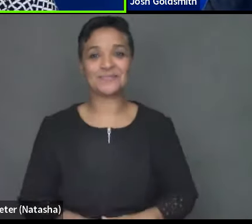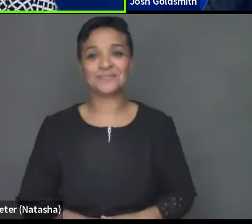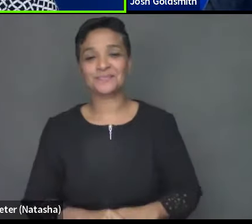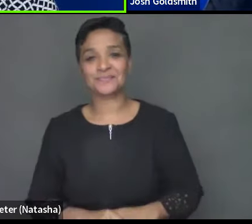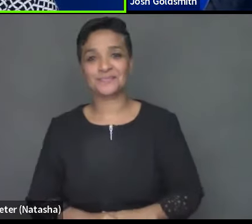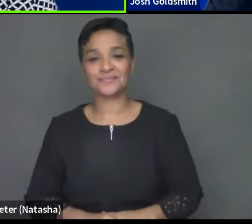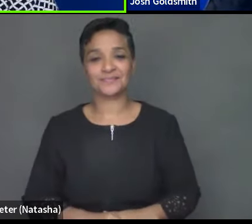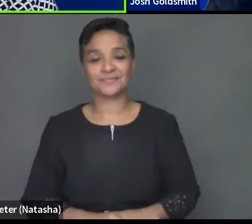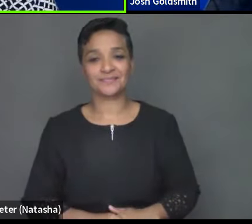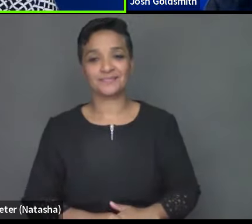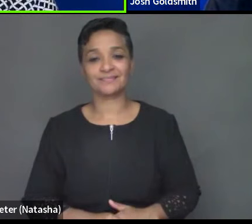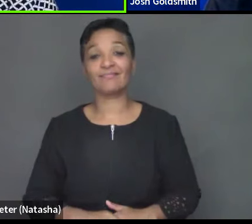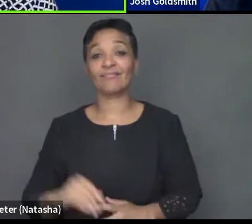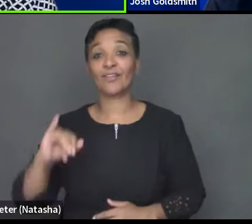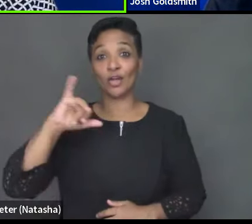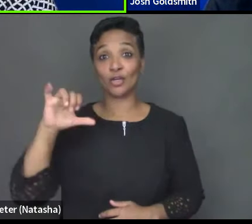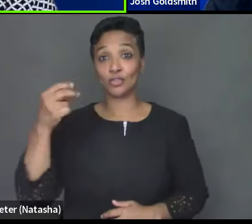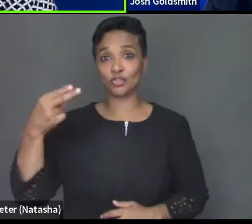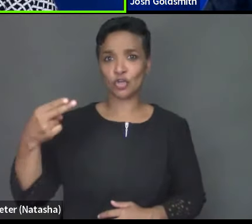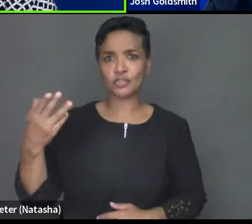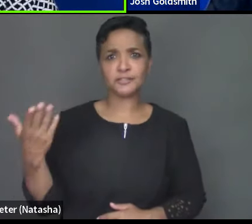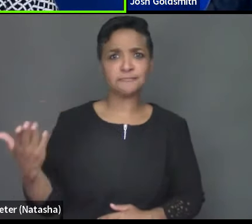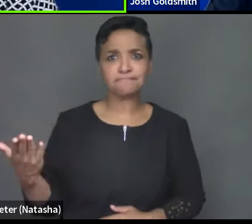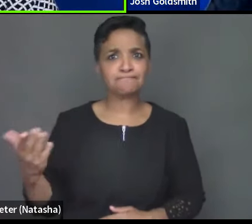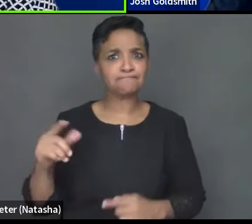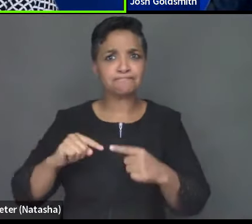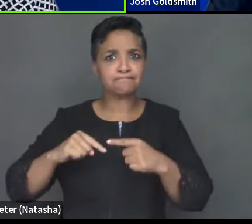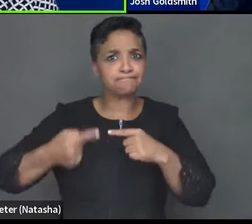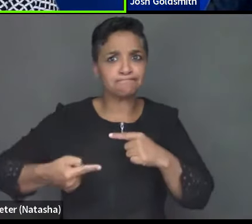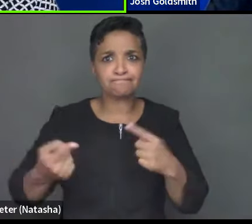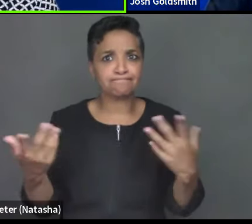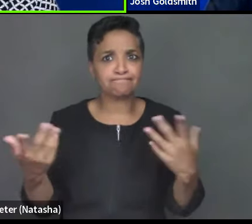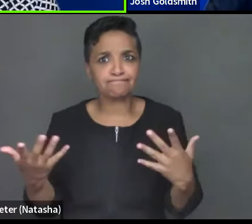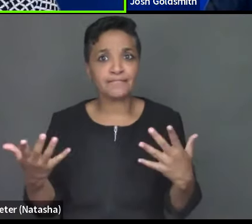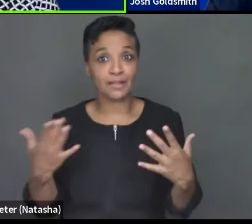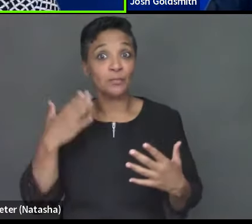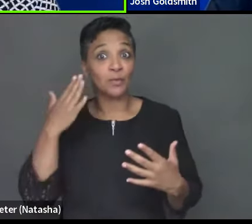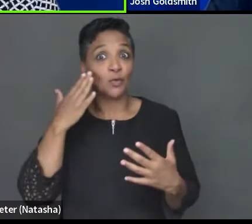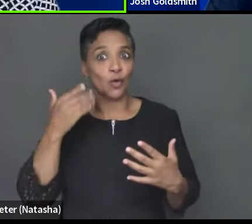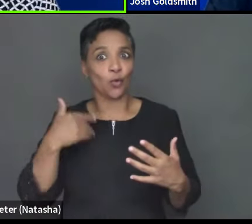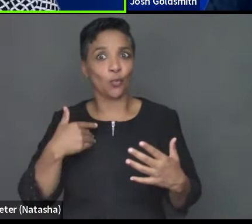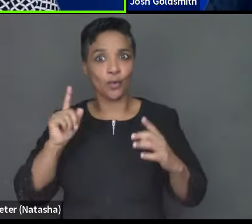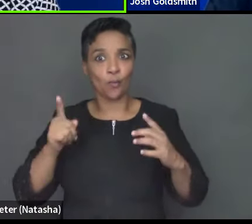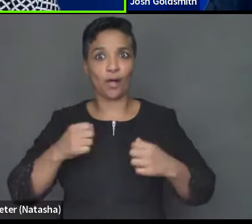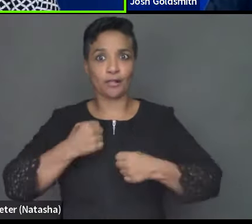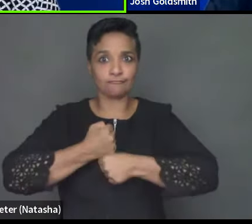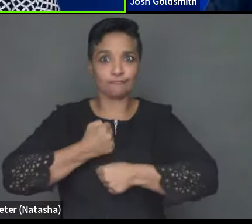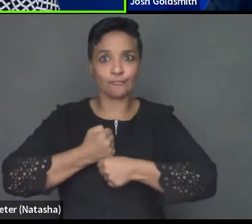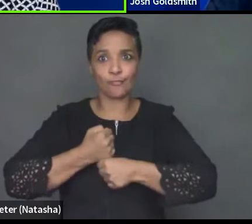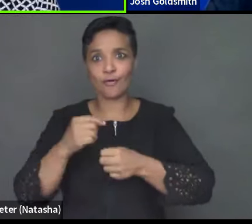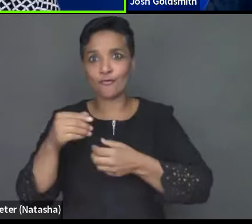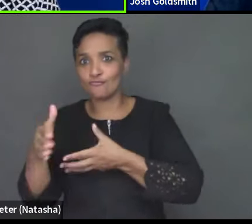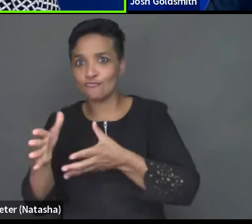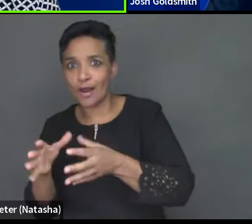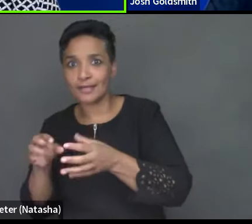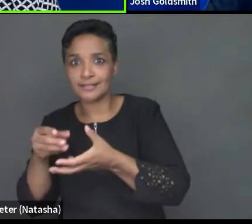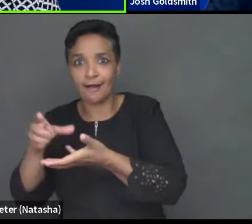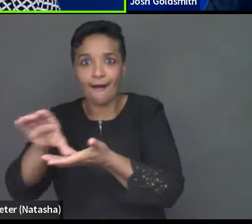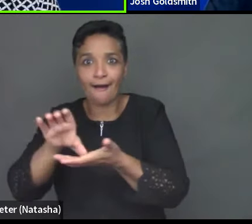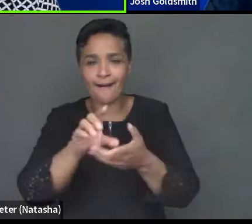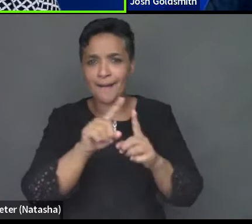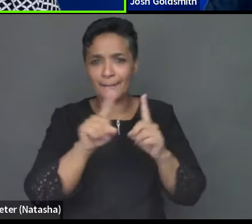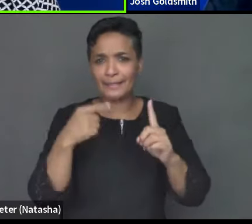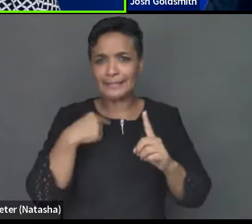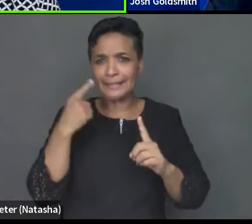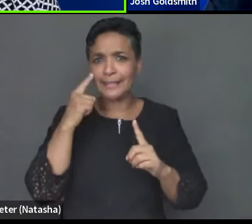So Josh, what are we going to do next? I know we're ready to start working on prizes, but in the meantime, I think we should